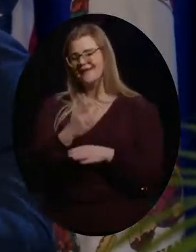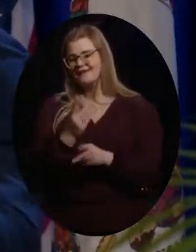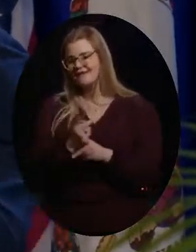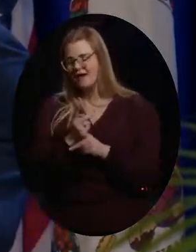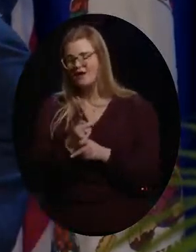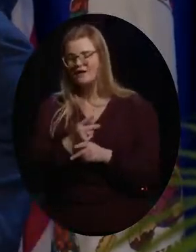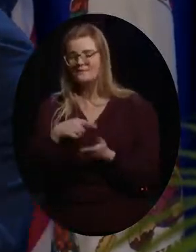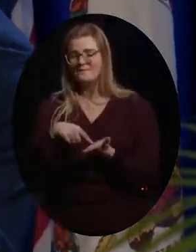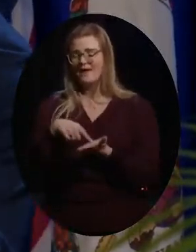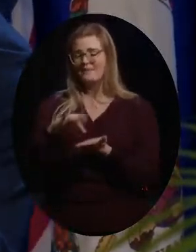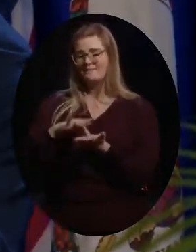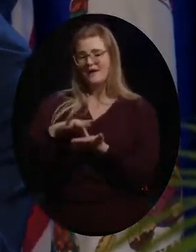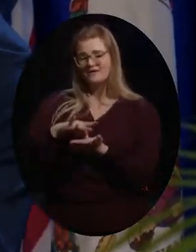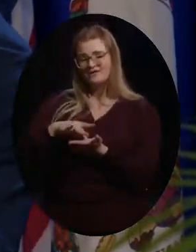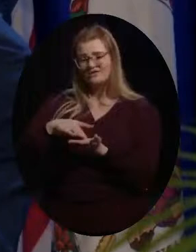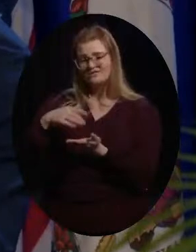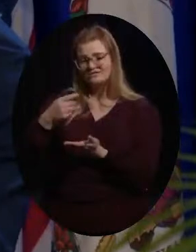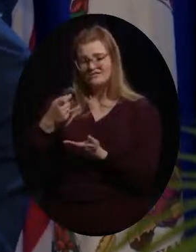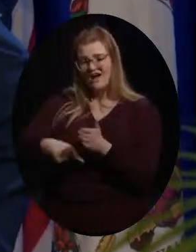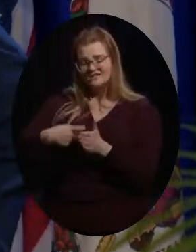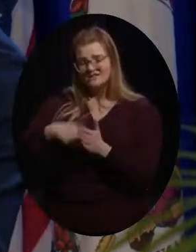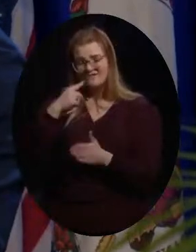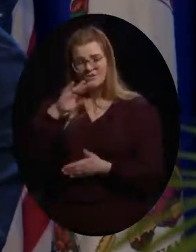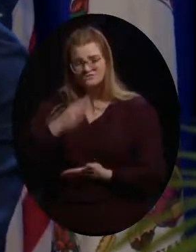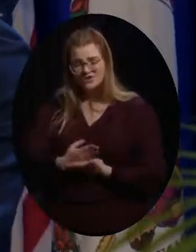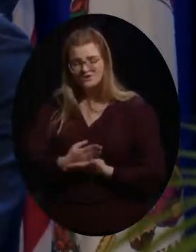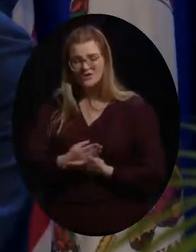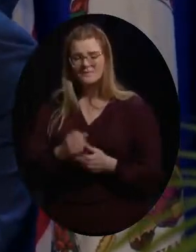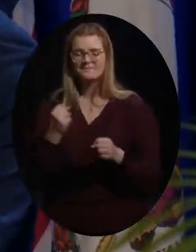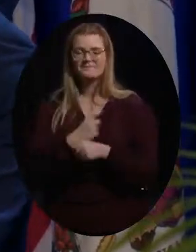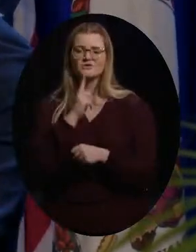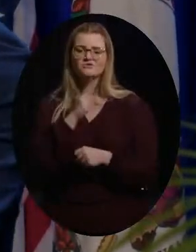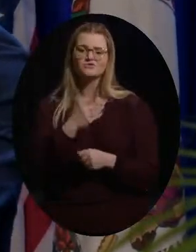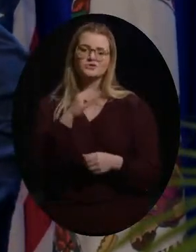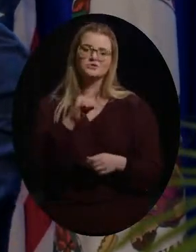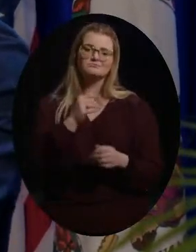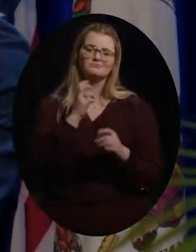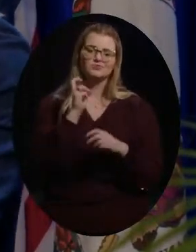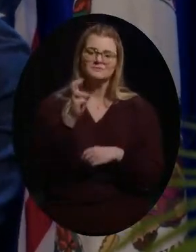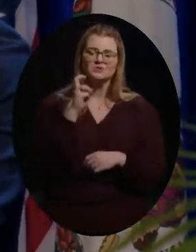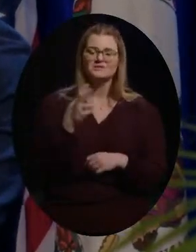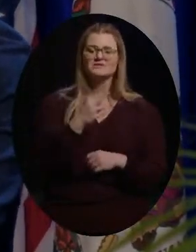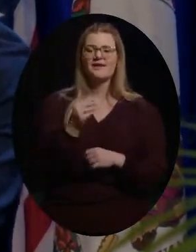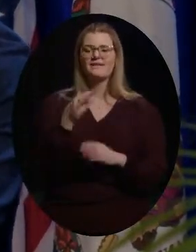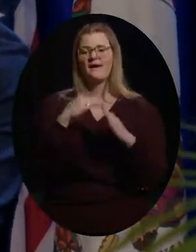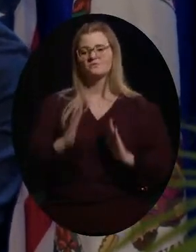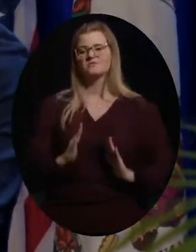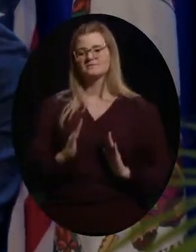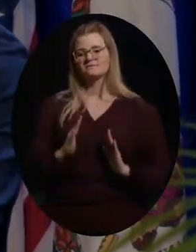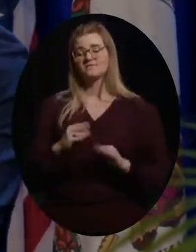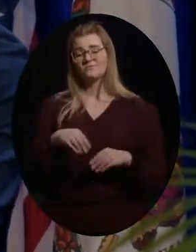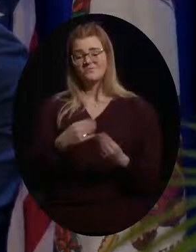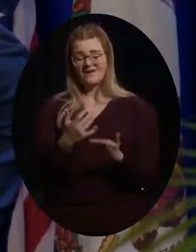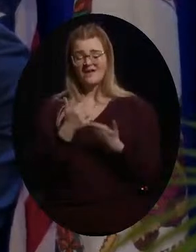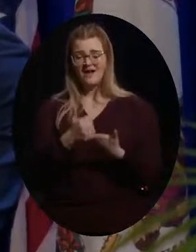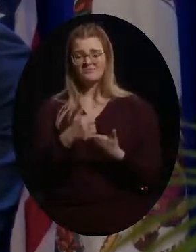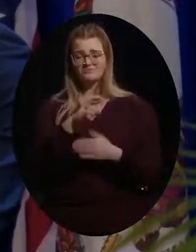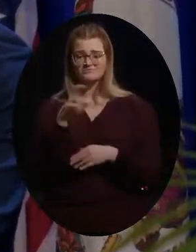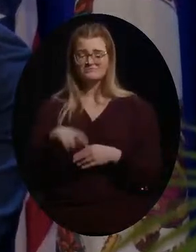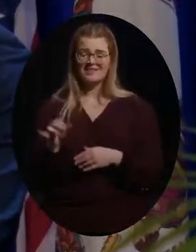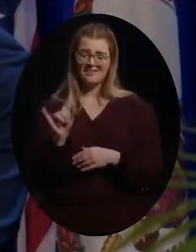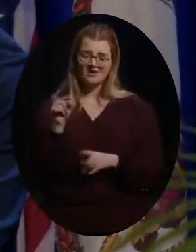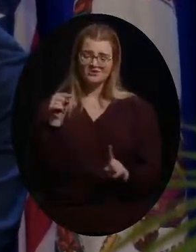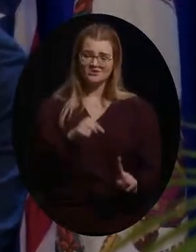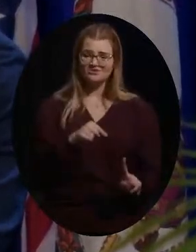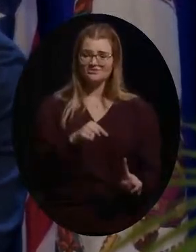her daughter's medical expenses, and ensure stable housing and transportation. Providing help to Richmonders like her is